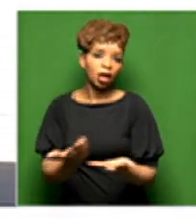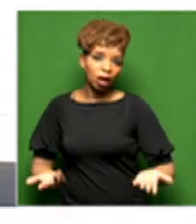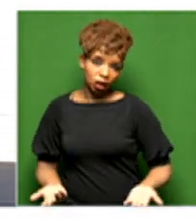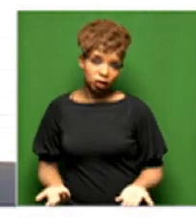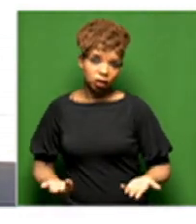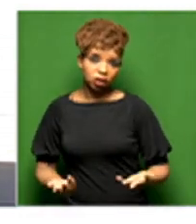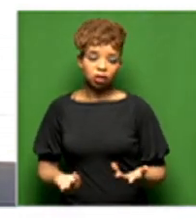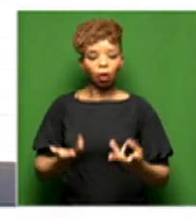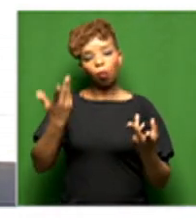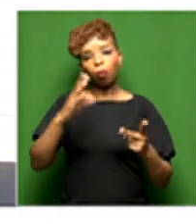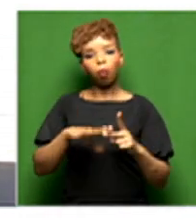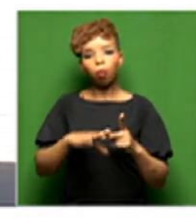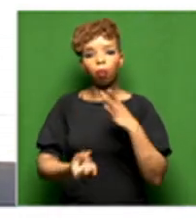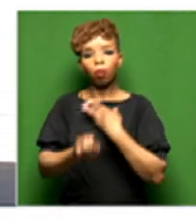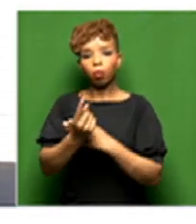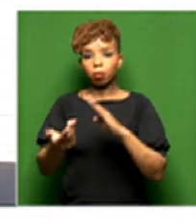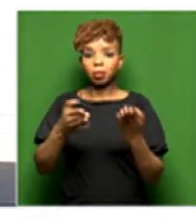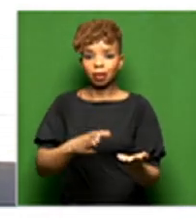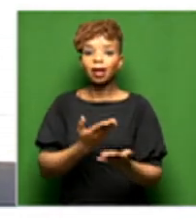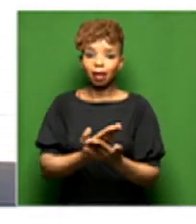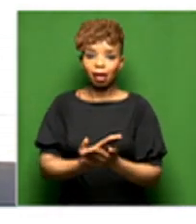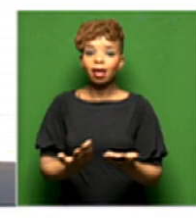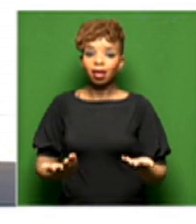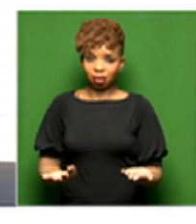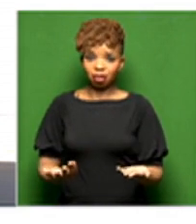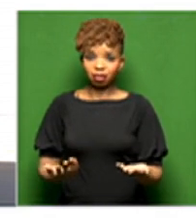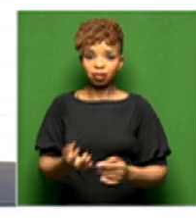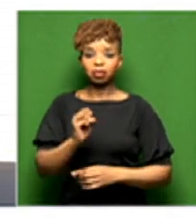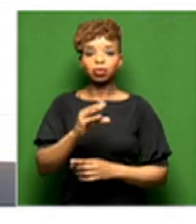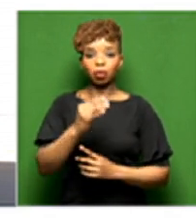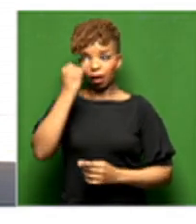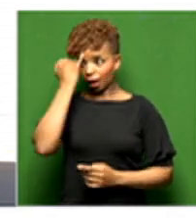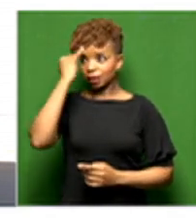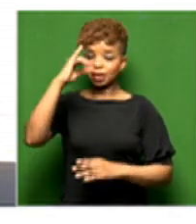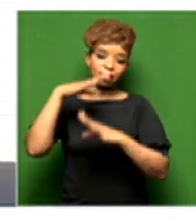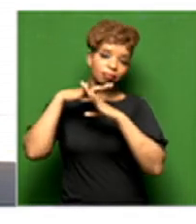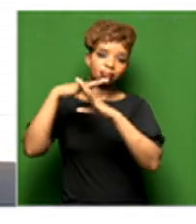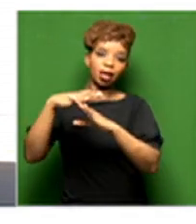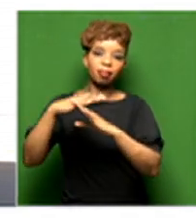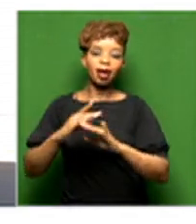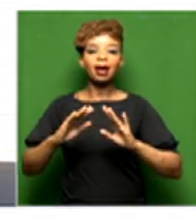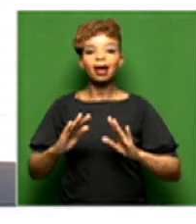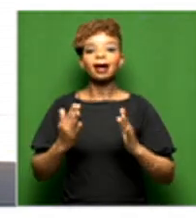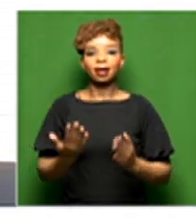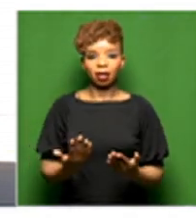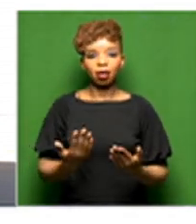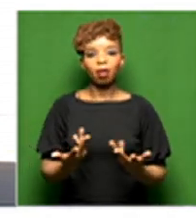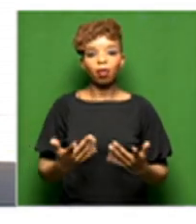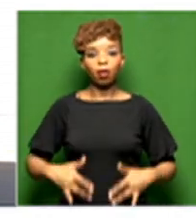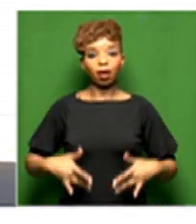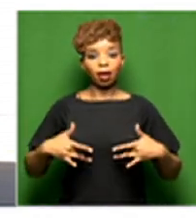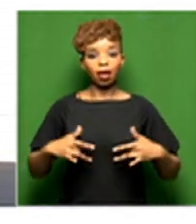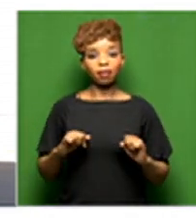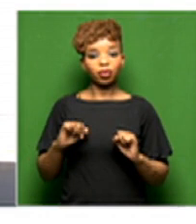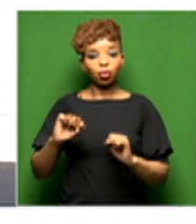being fatal. So, the idea that you can prevent the virus from interacting with the virus for the rest of your life is